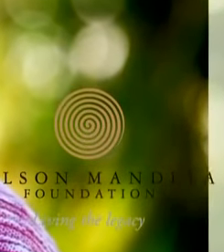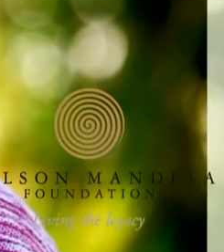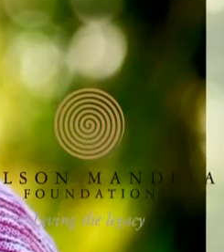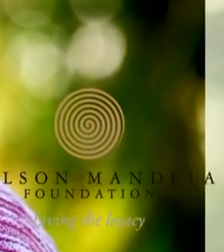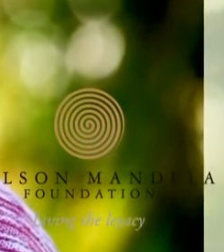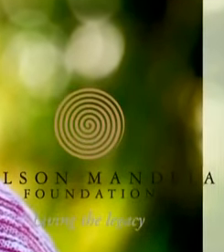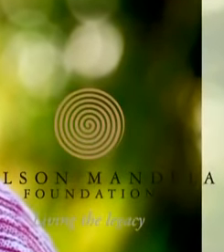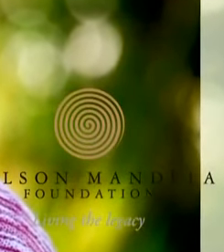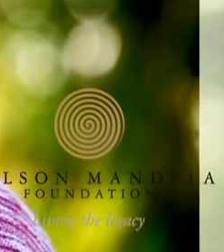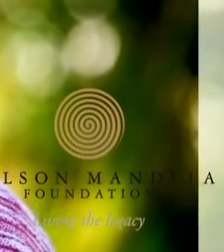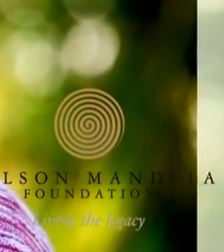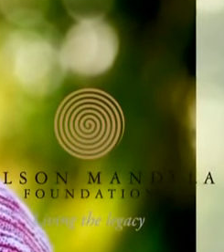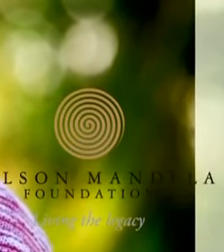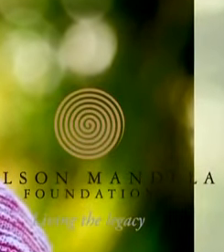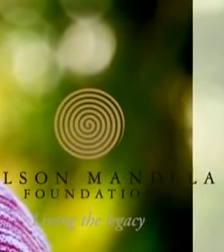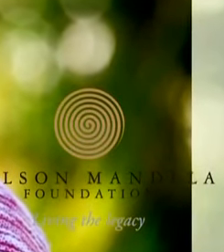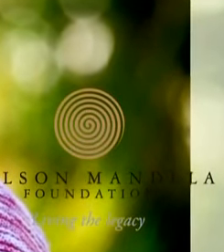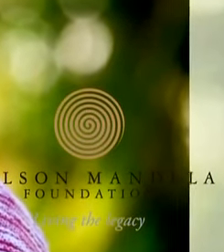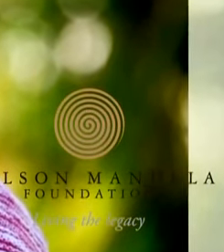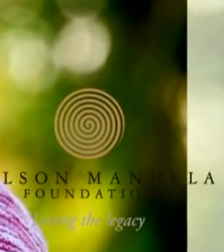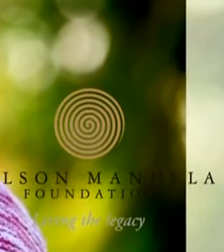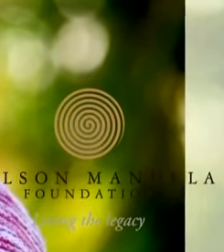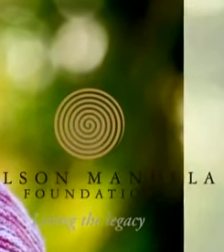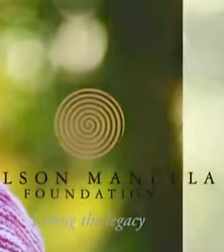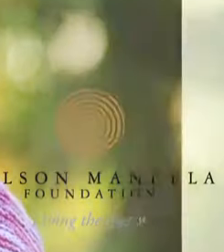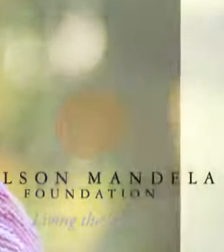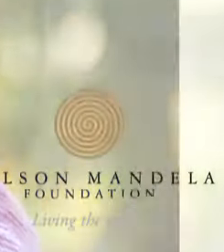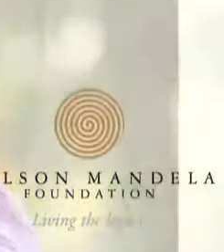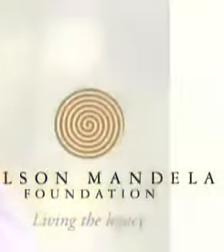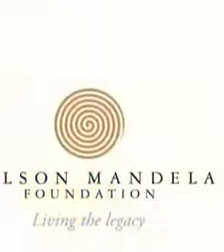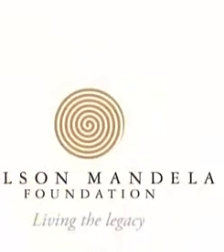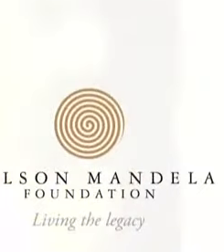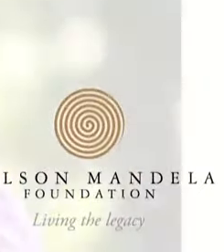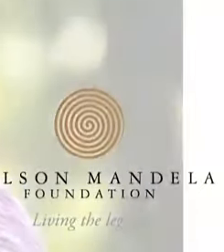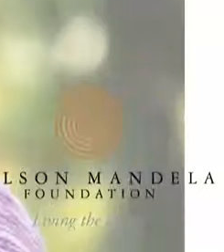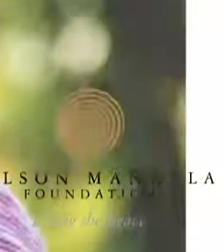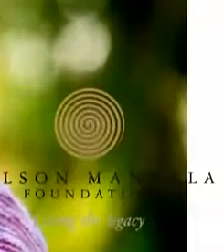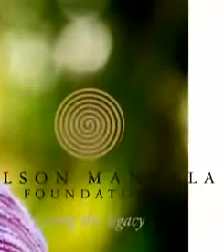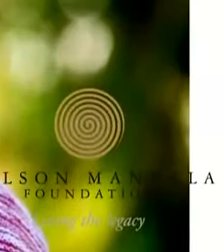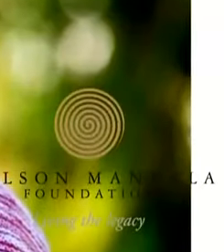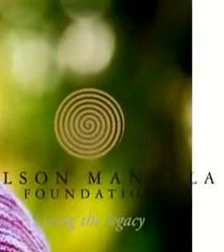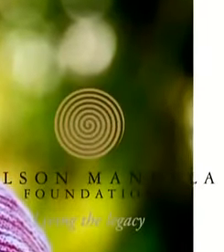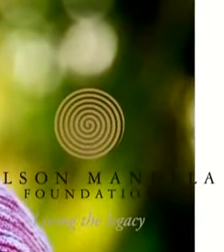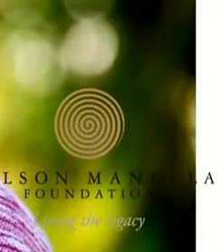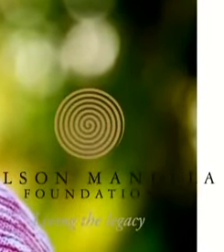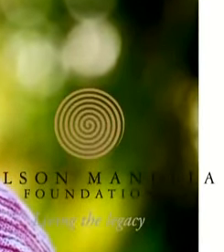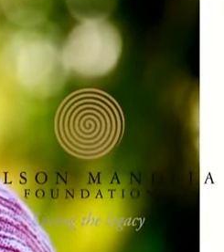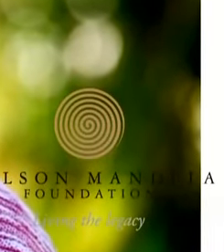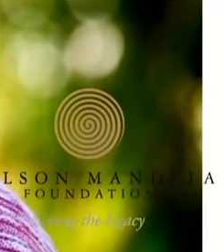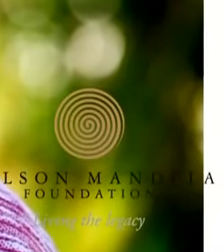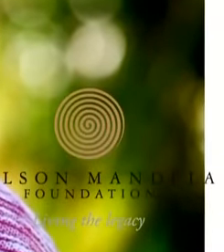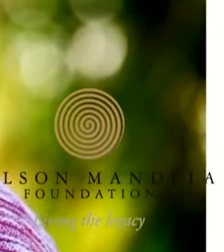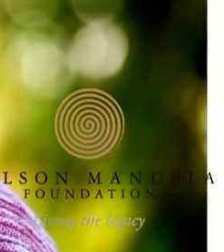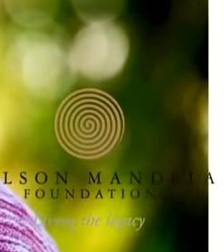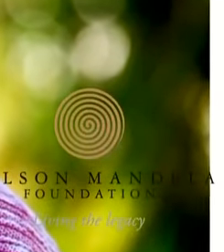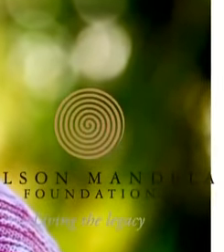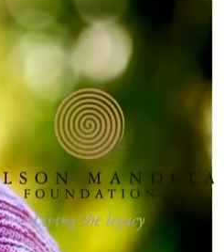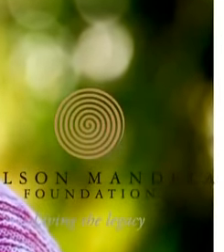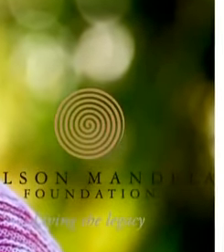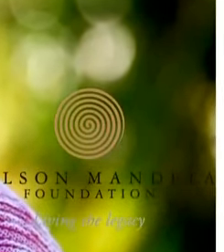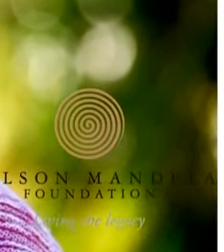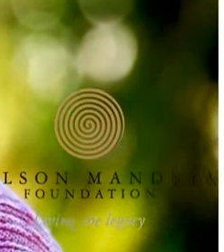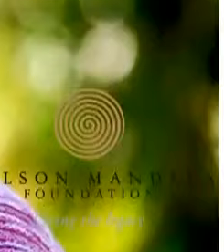Governance. She studied at the University of Cape Town, where she obtained her BA degree, majoring in law and